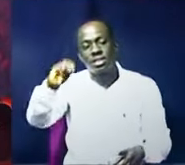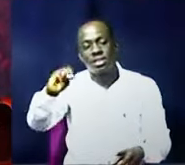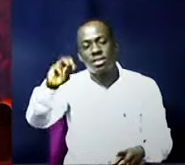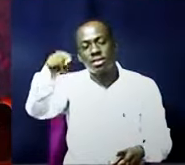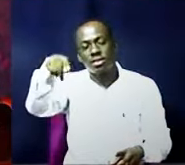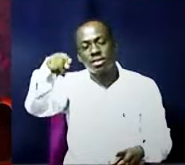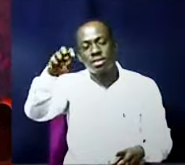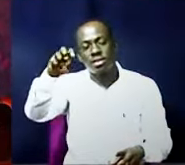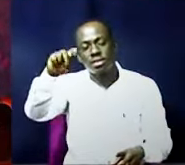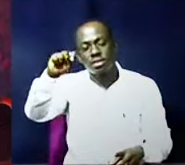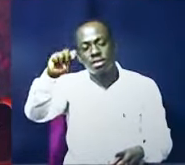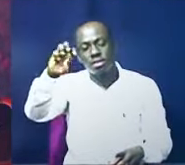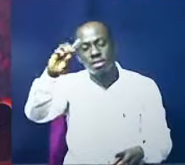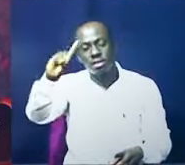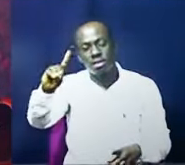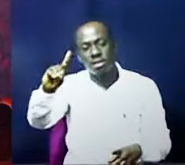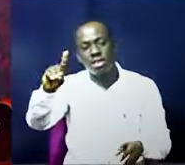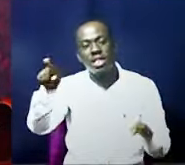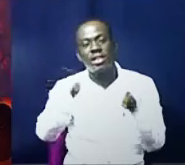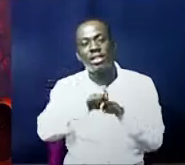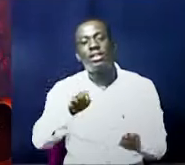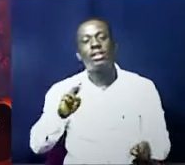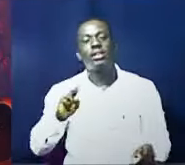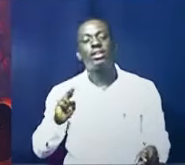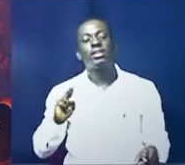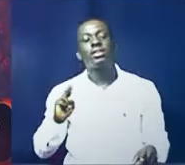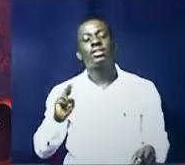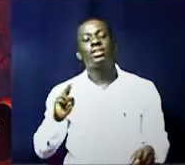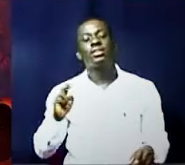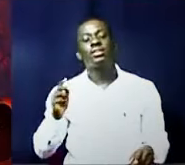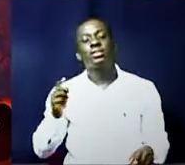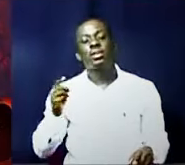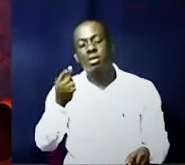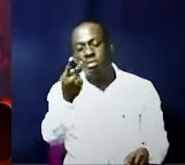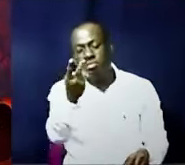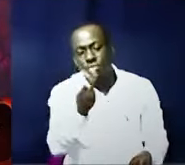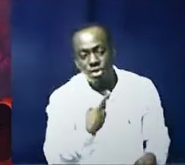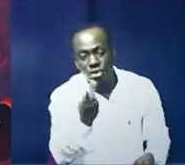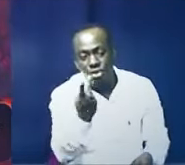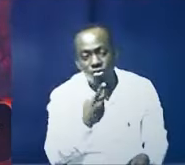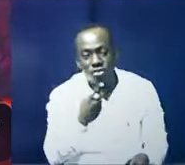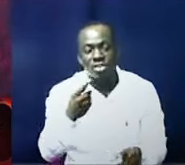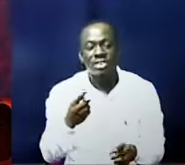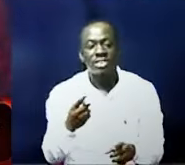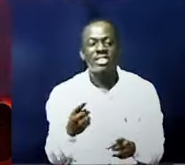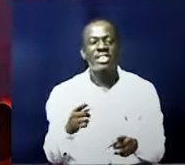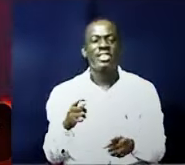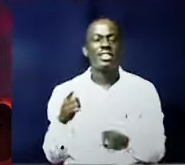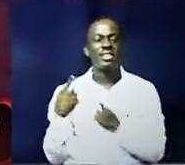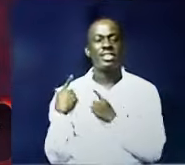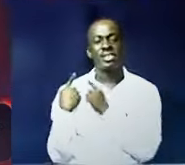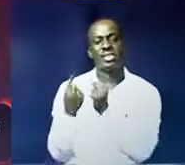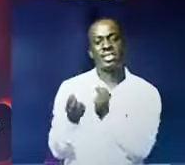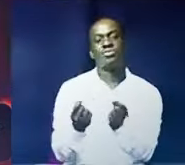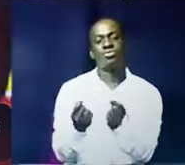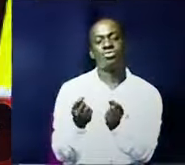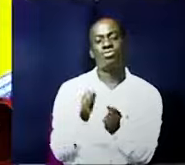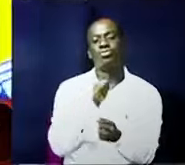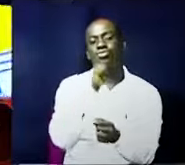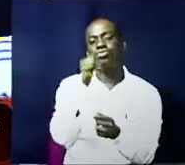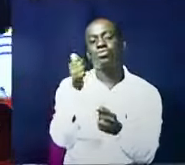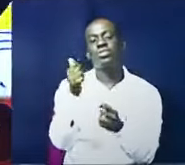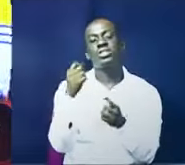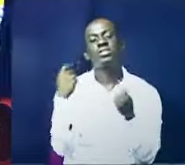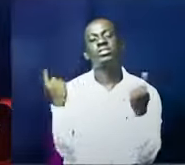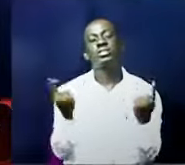We are, yet without sin. We no say ono ne na kwa mu baby was so ne